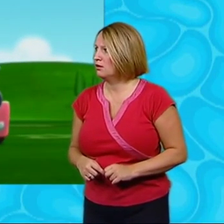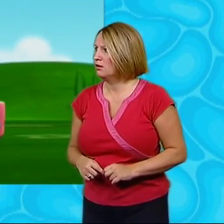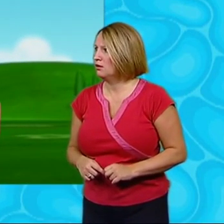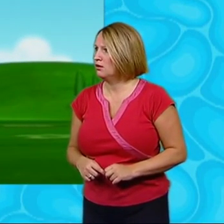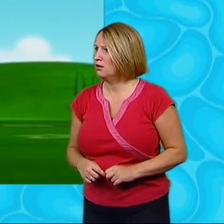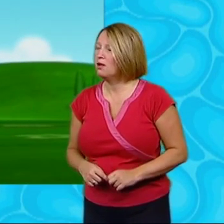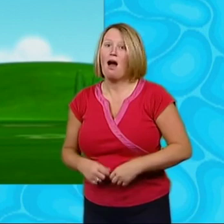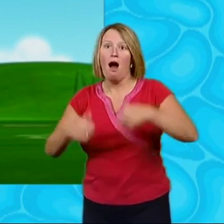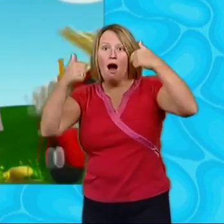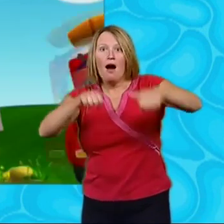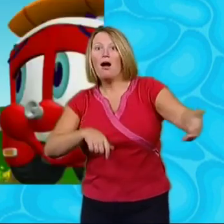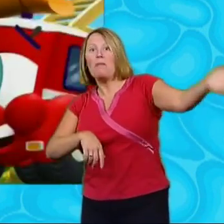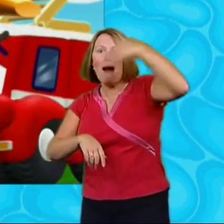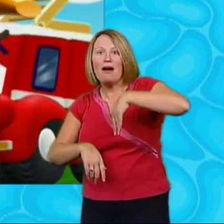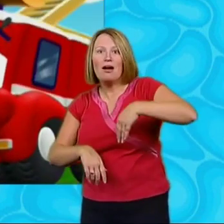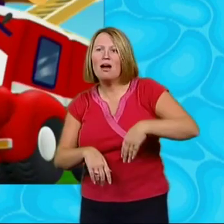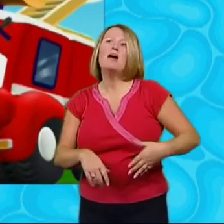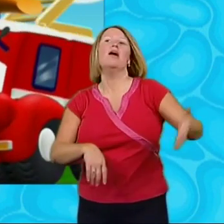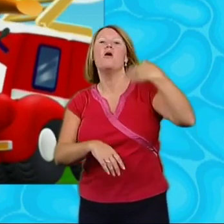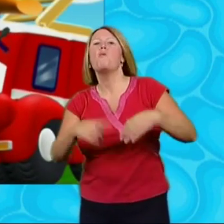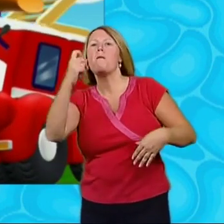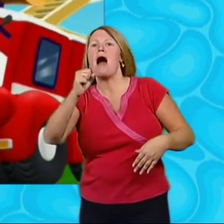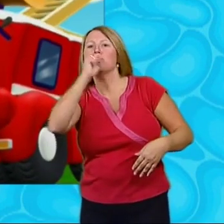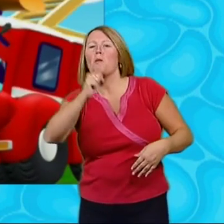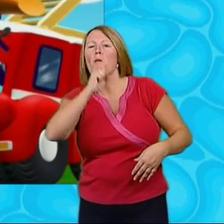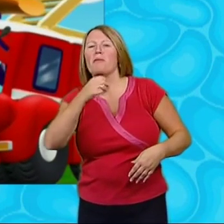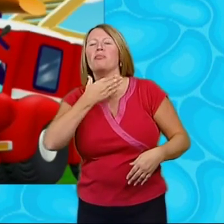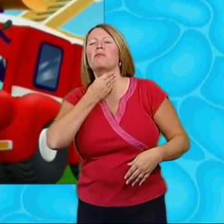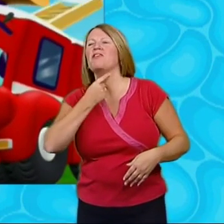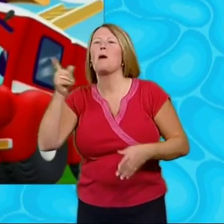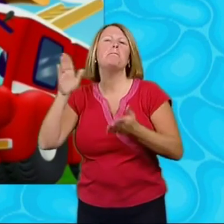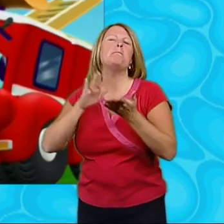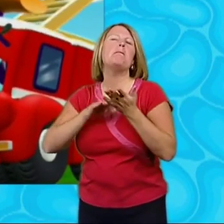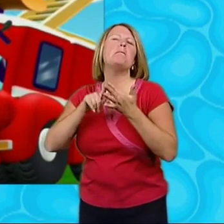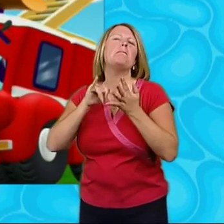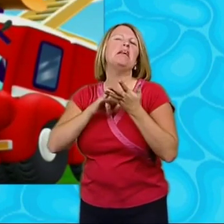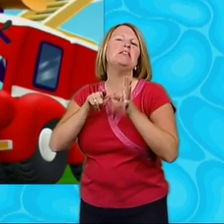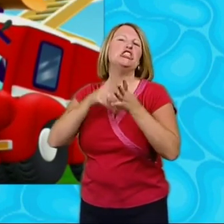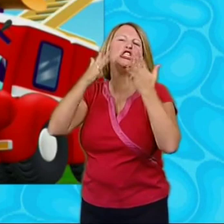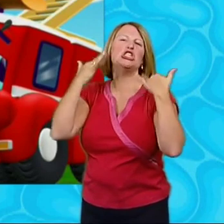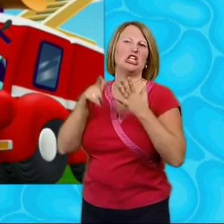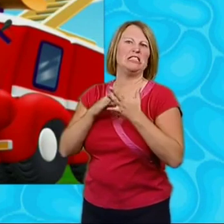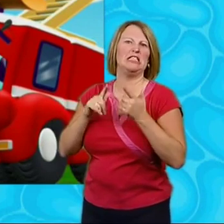Yes, Jessie, you're back. Can we have one more ice cream cone? For Messy Jessie?